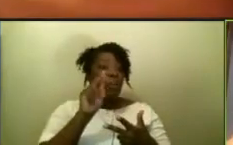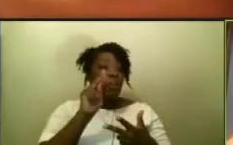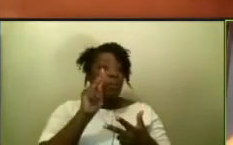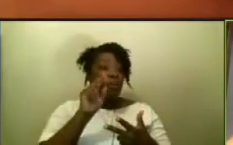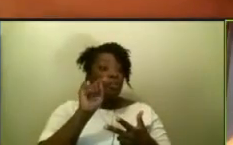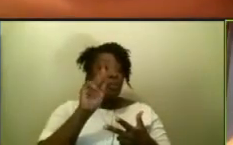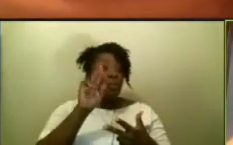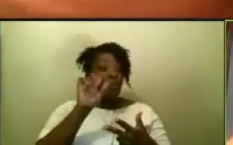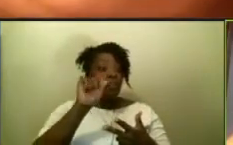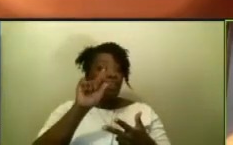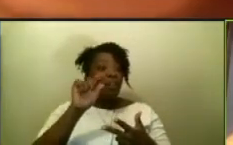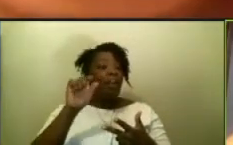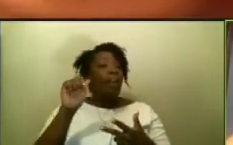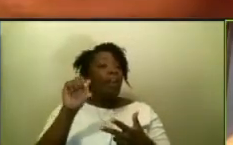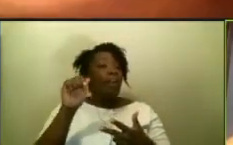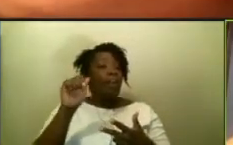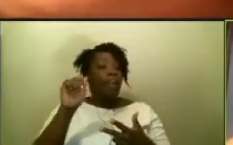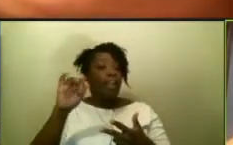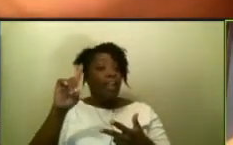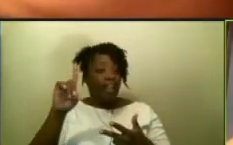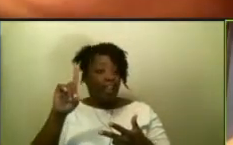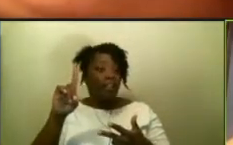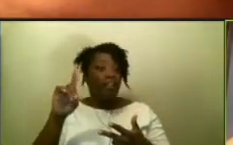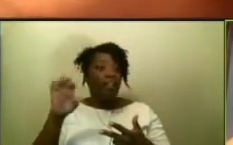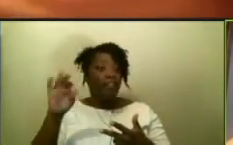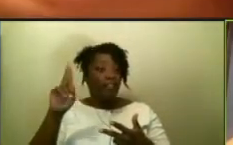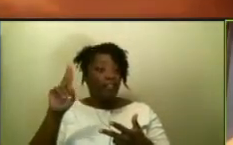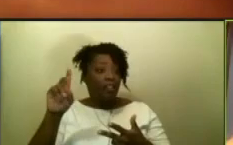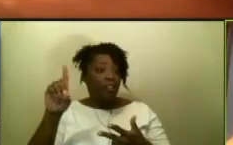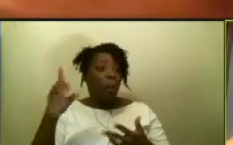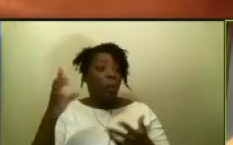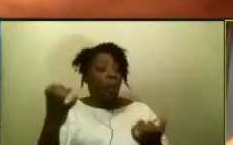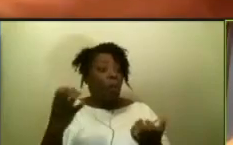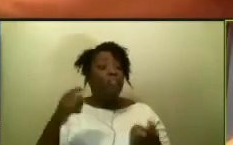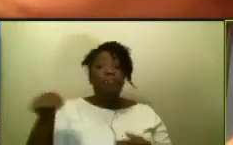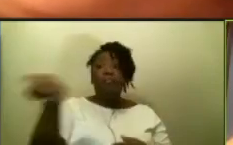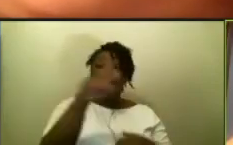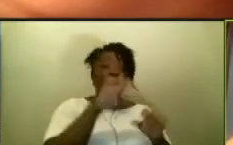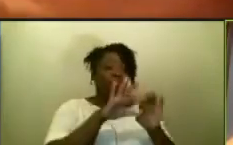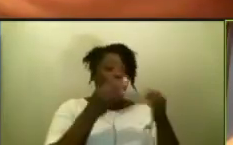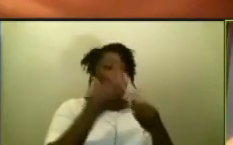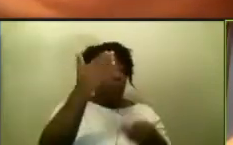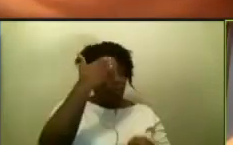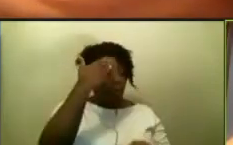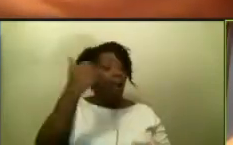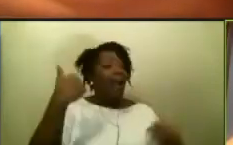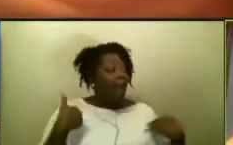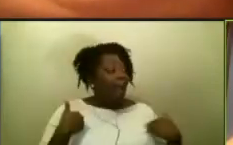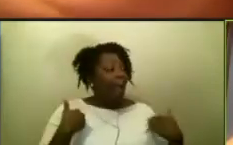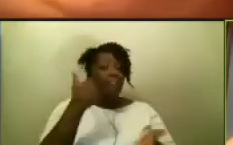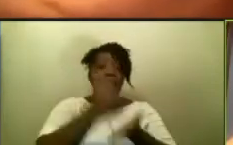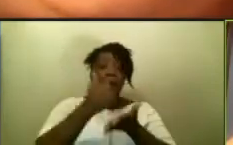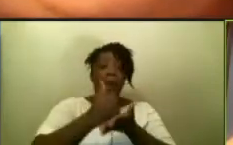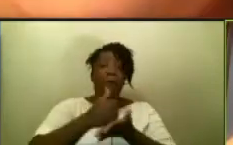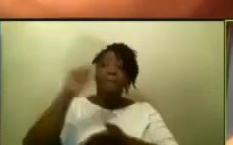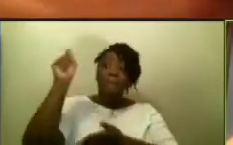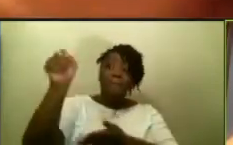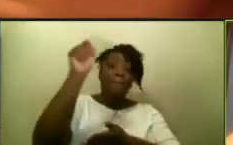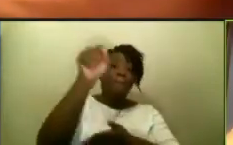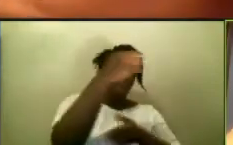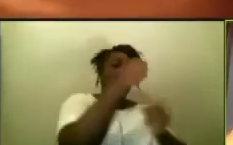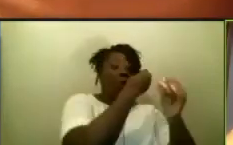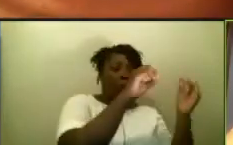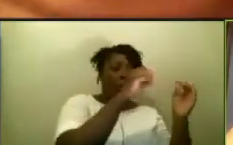we just want to make sure that our undocumented friends and families and folk in the area are getting the support that they need. I